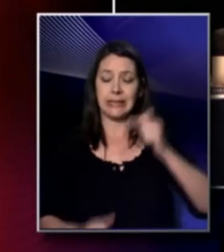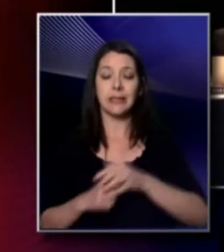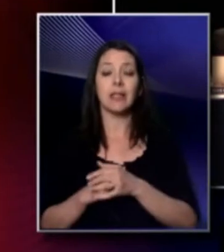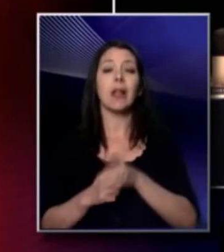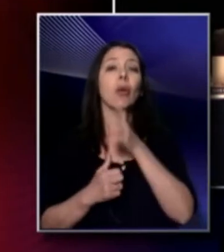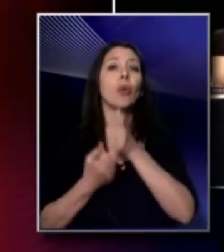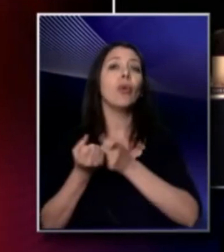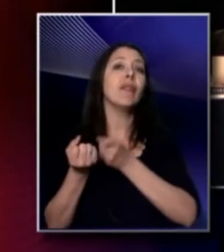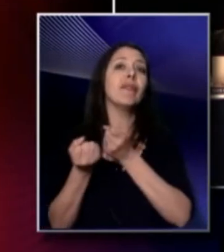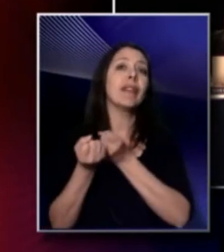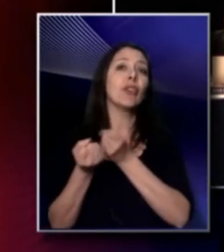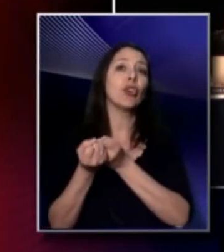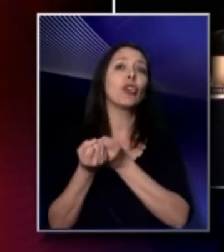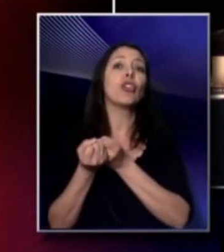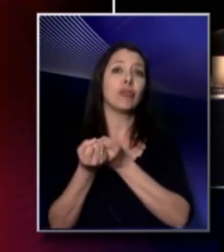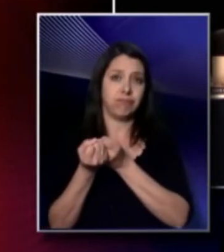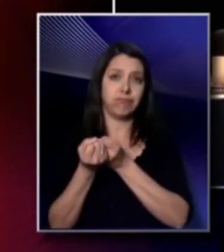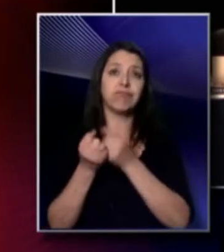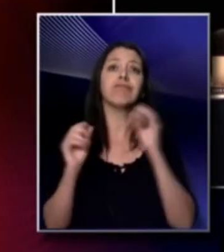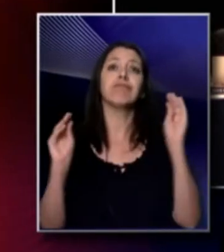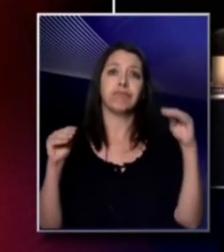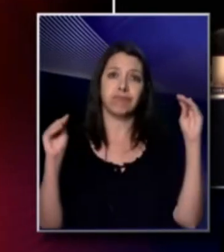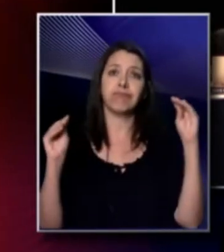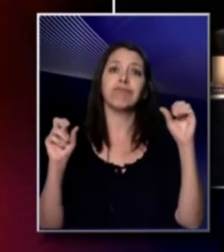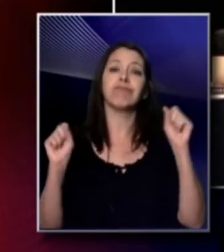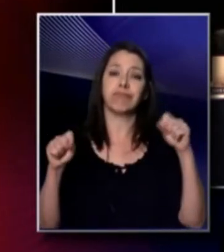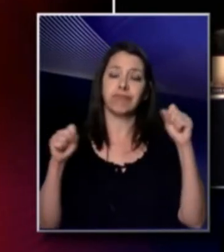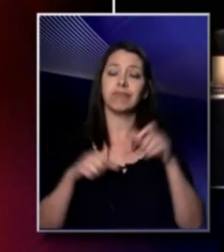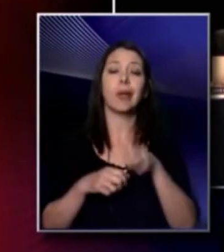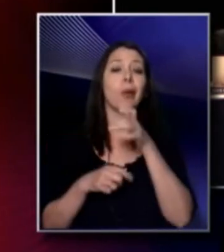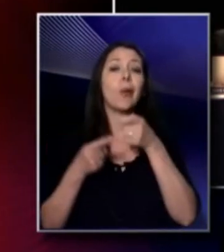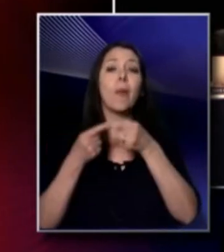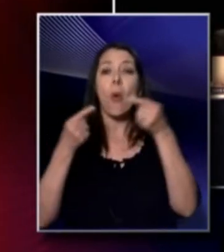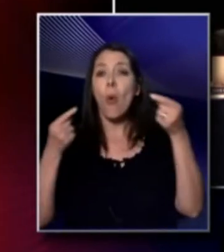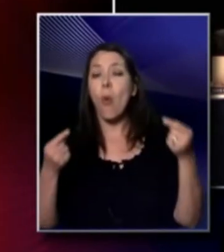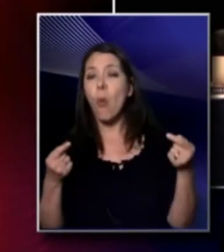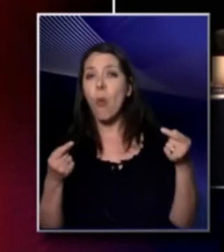All in favor? Aye. Aye. Opposed?